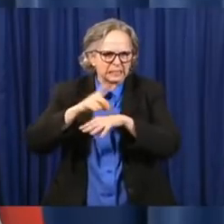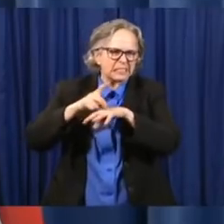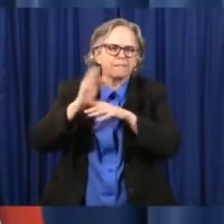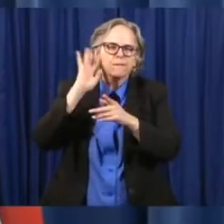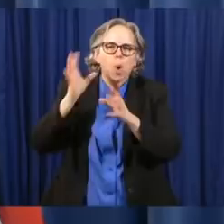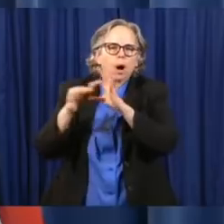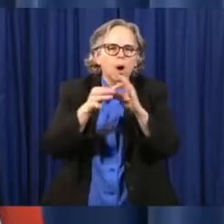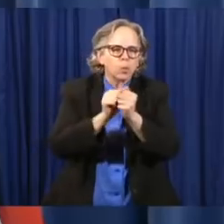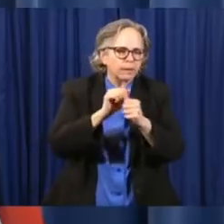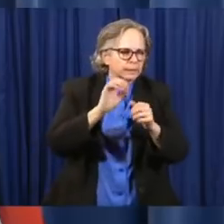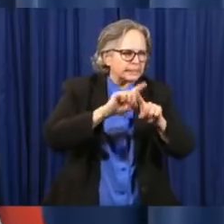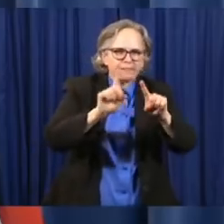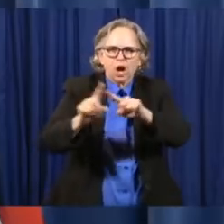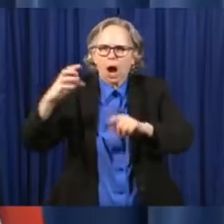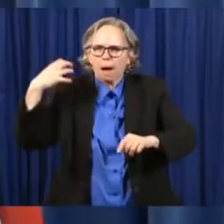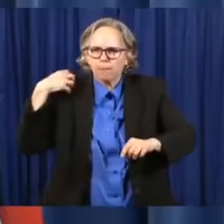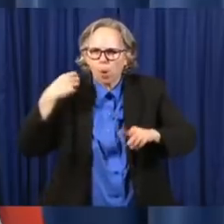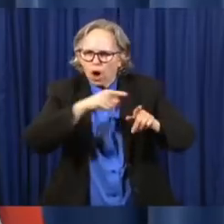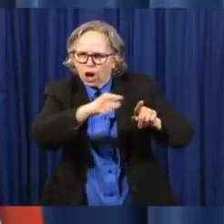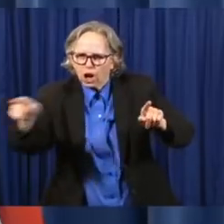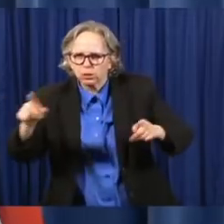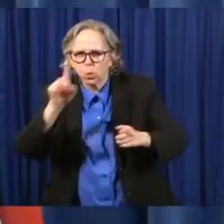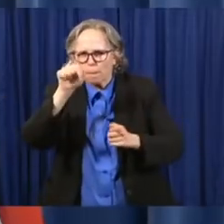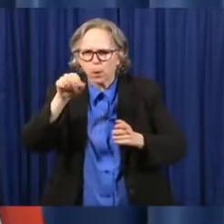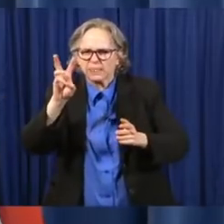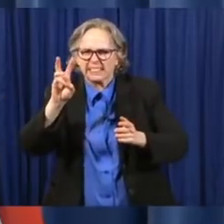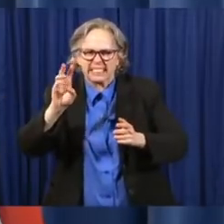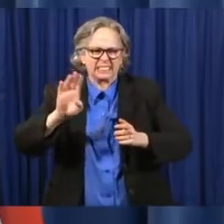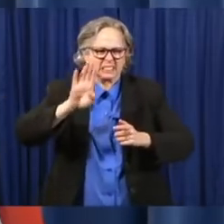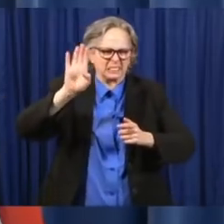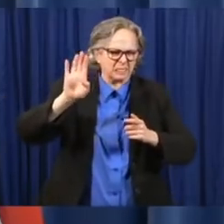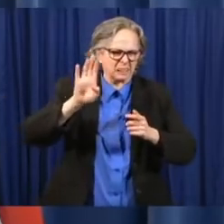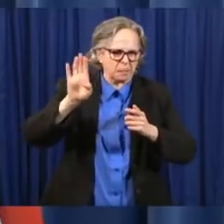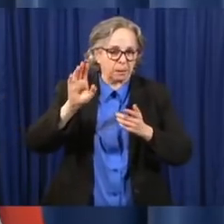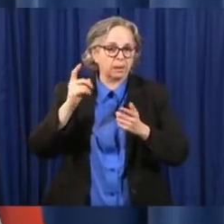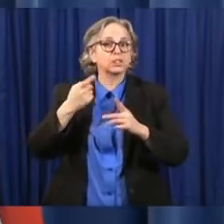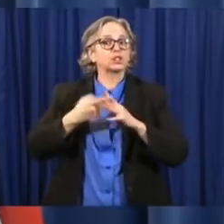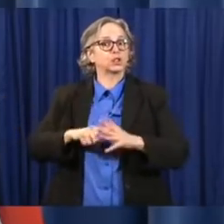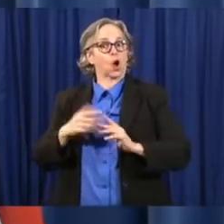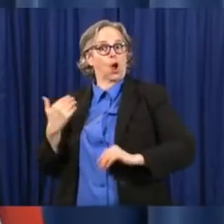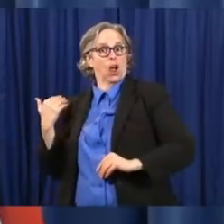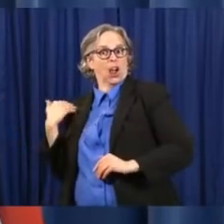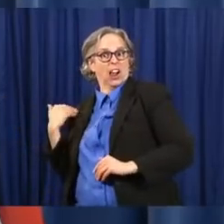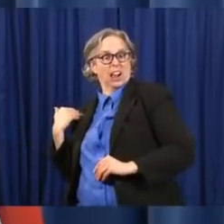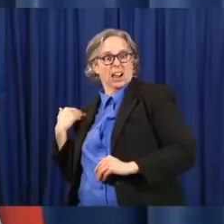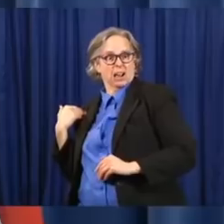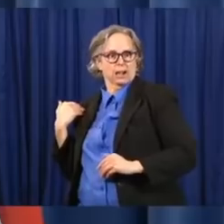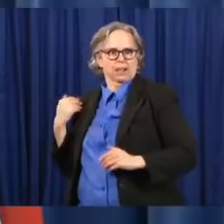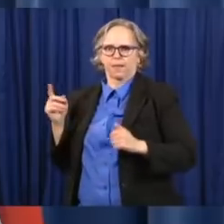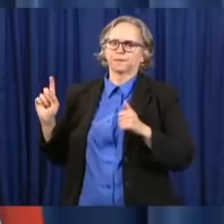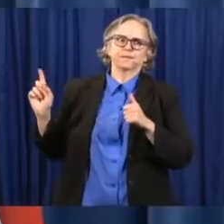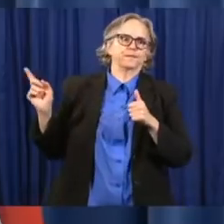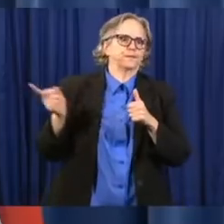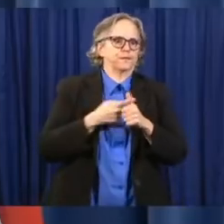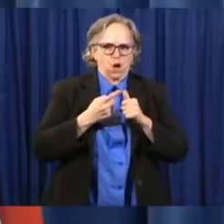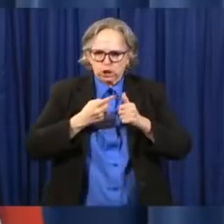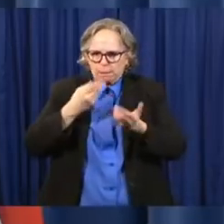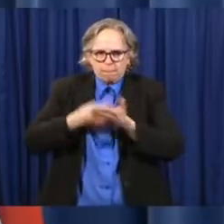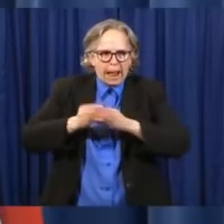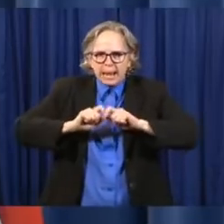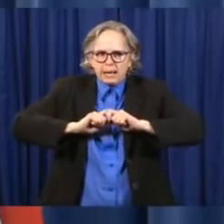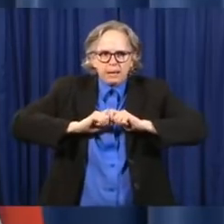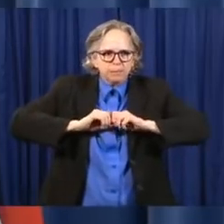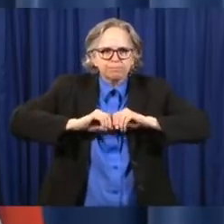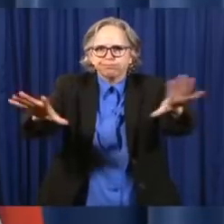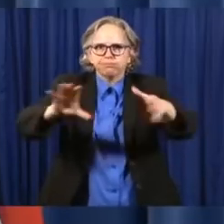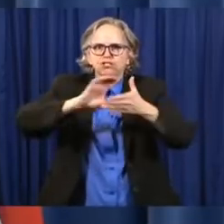Ohio's business community and the economy. Starting yesterday, the first round of these checks will be mailed to